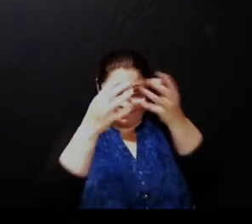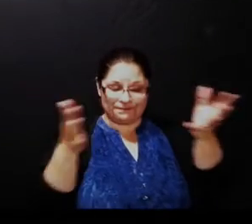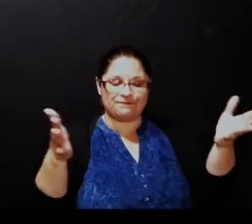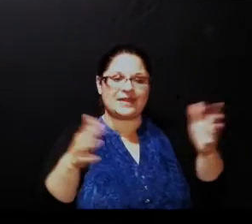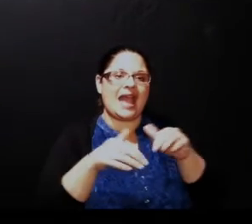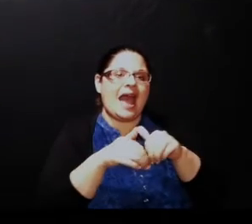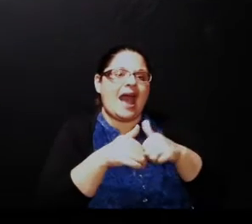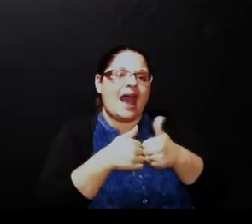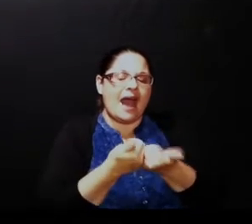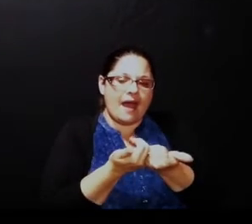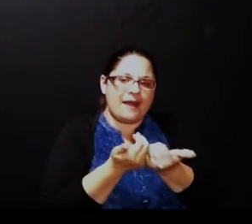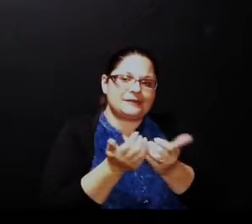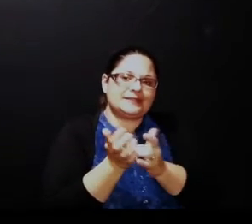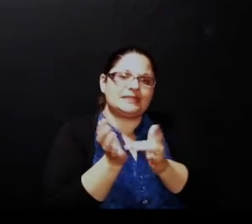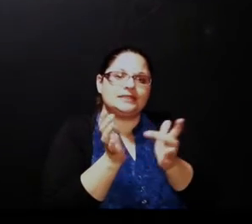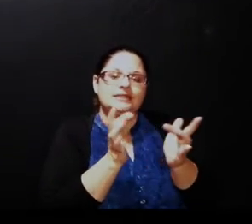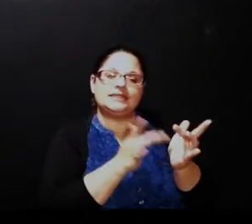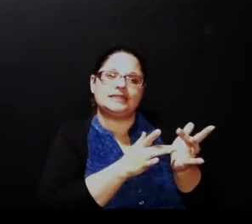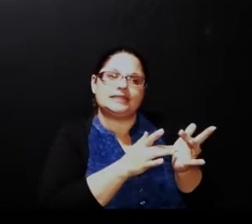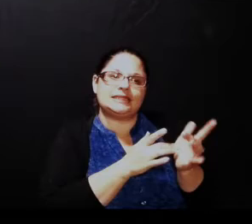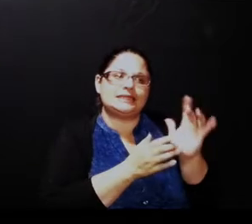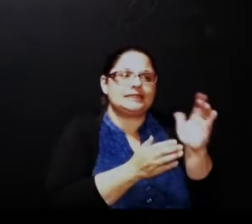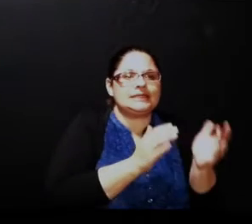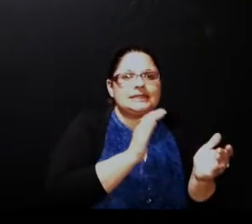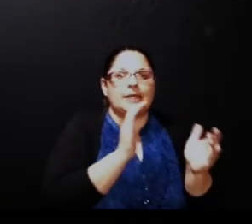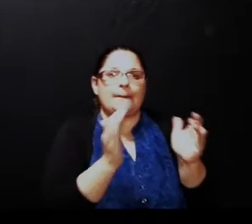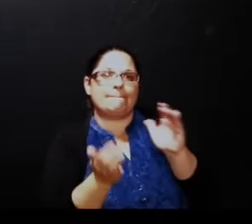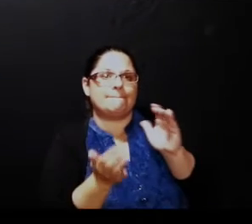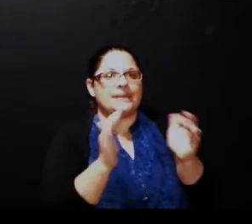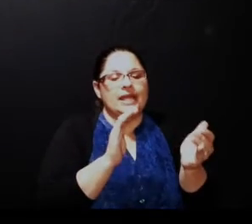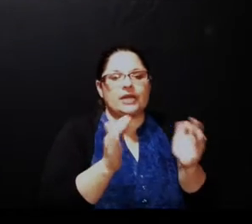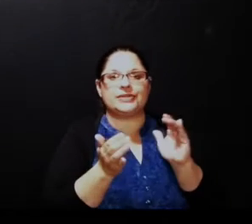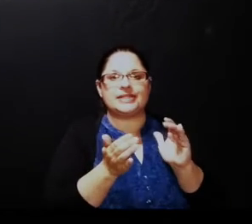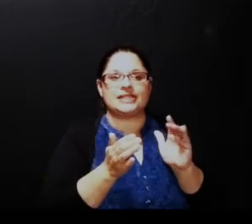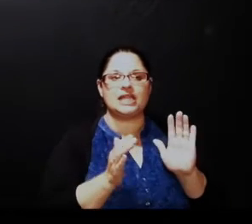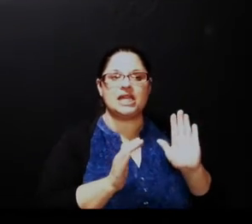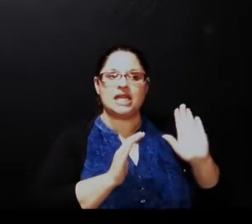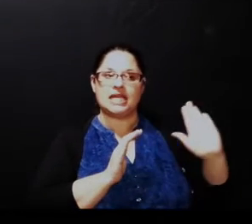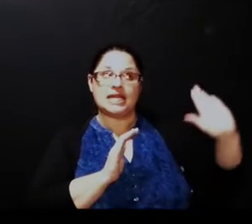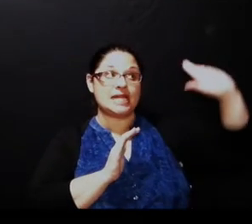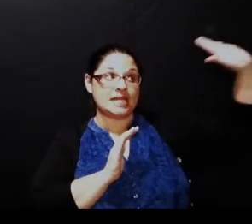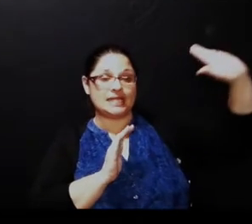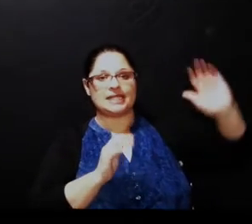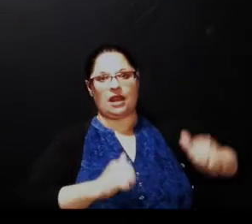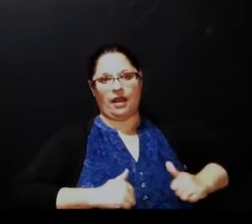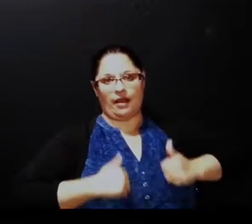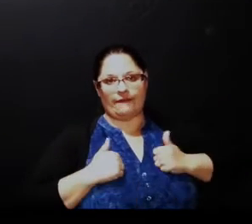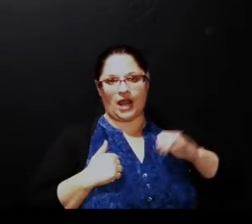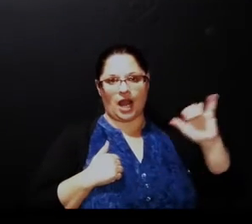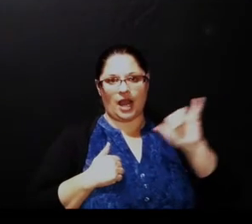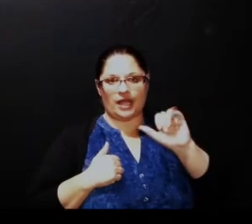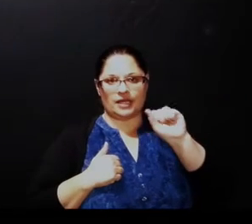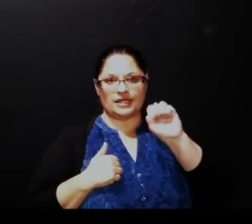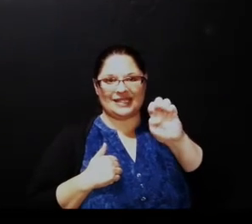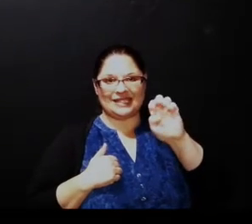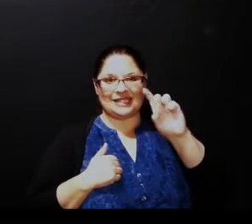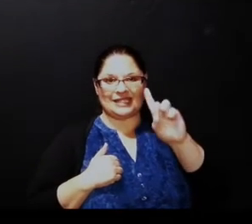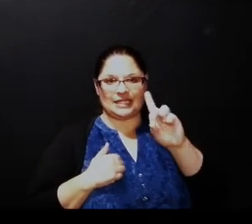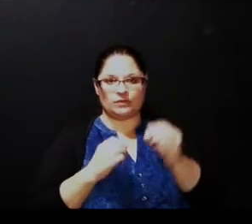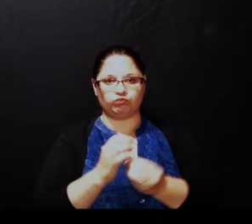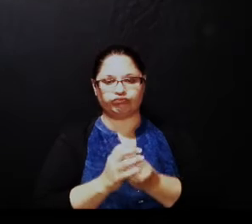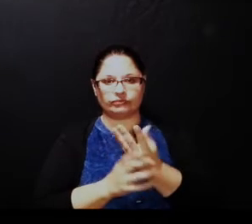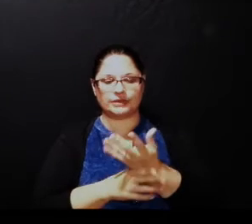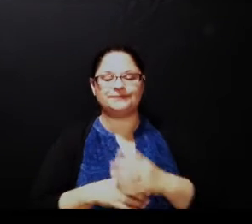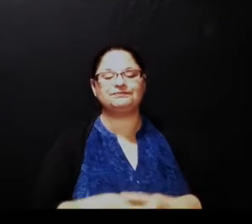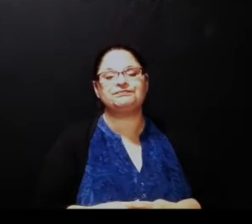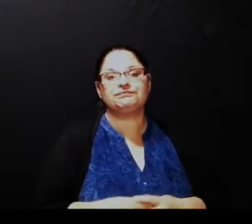how He relates being a seed, how He relates, how His life is invested. We want to see